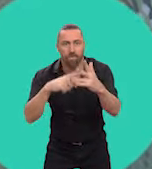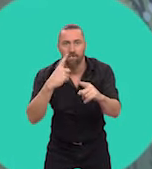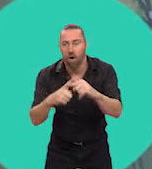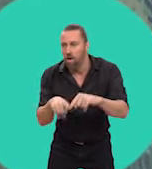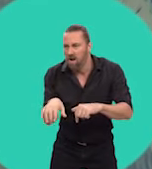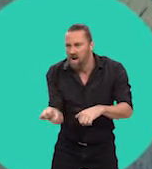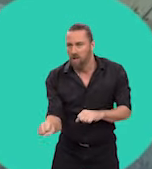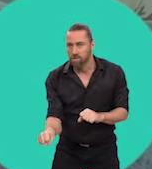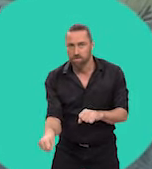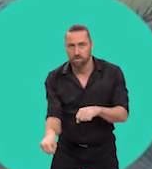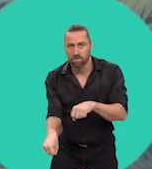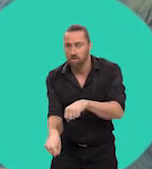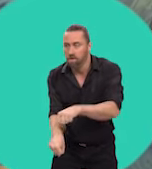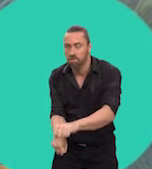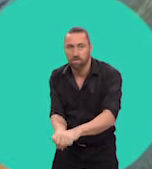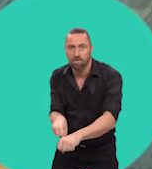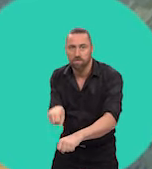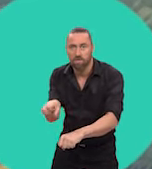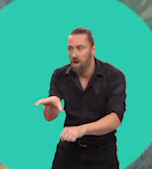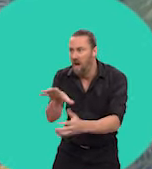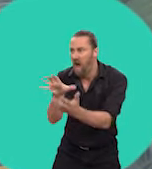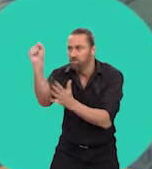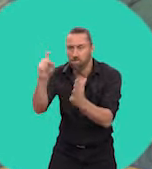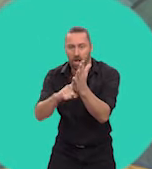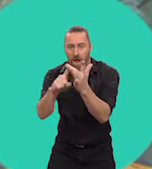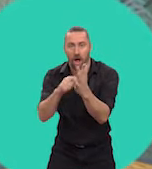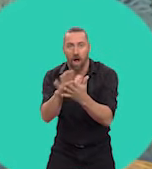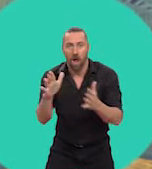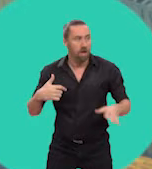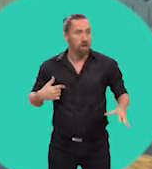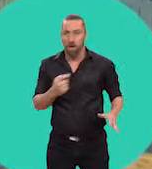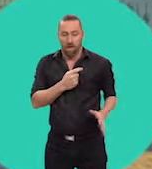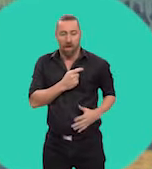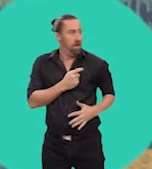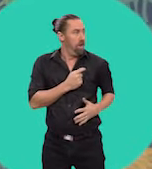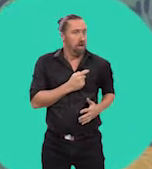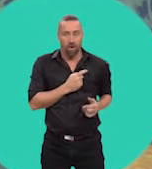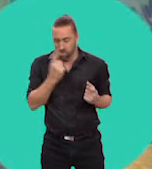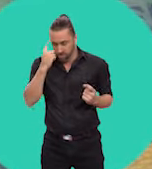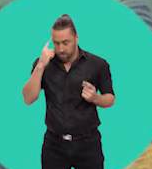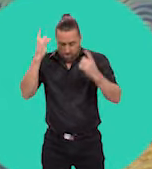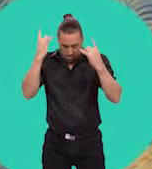prowling towards Lila. Leonard's heart raced. He knew what he had to do.